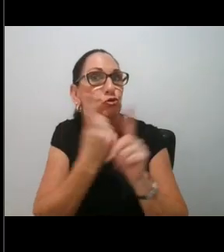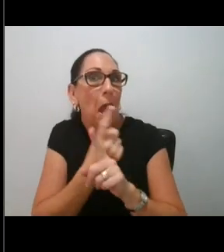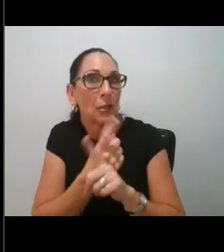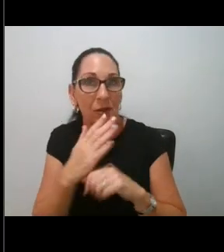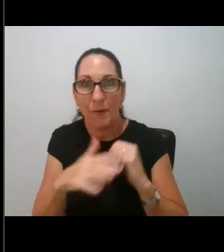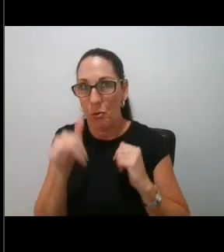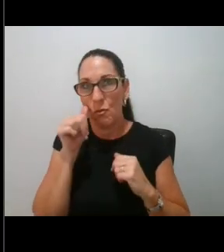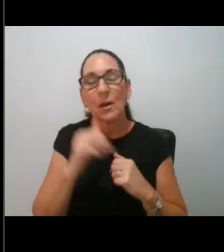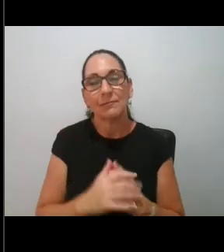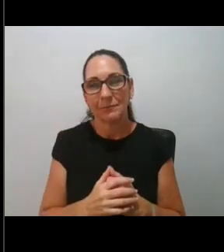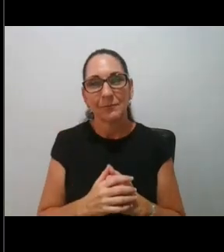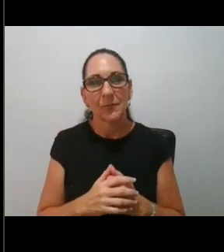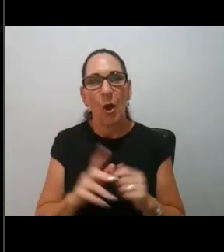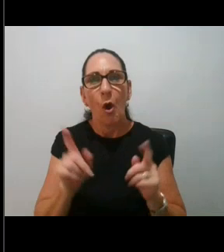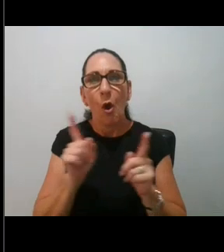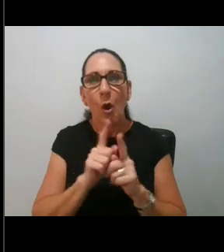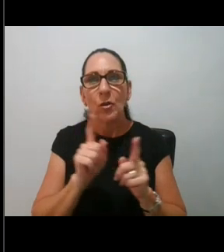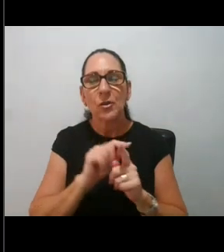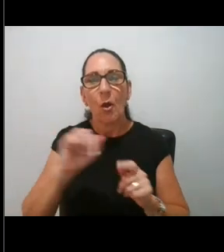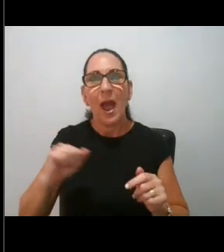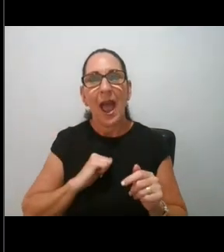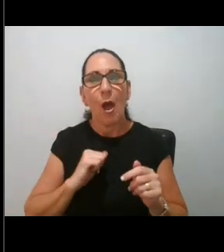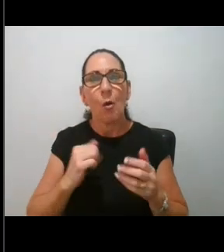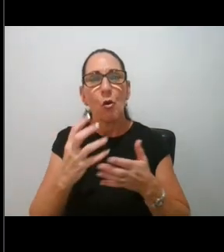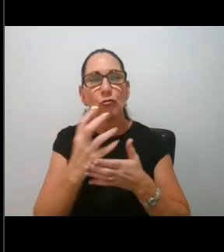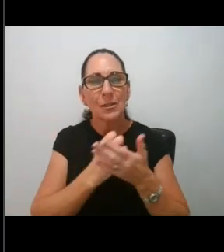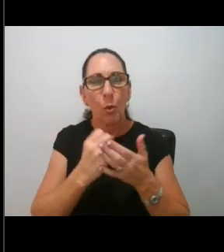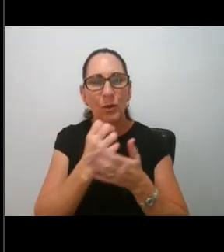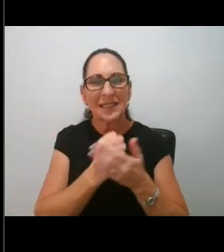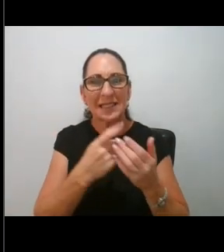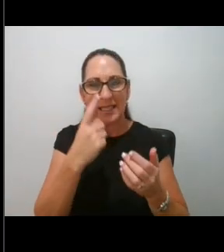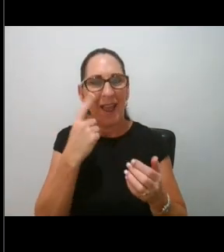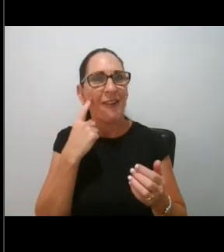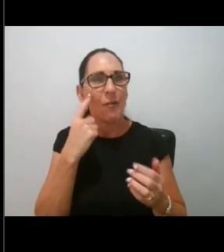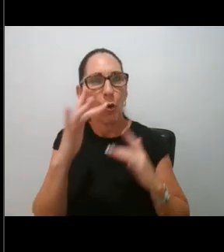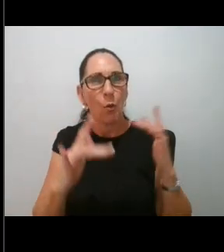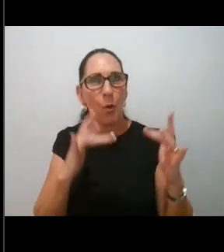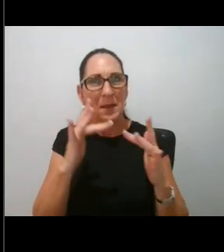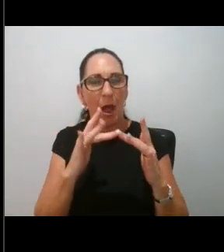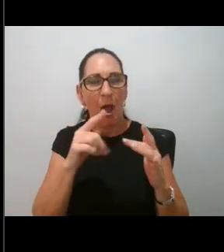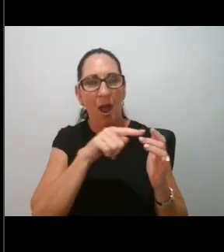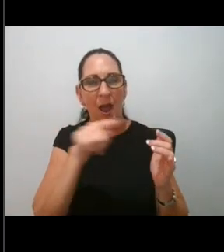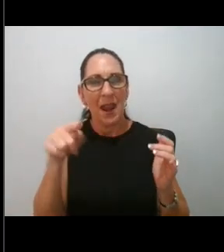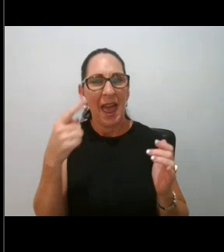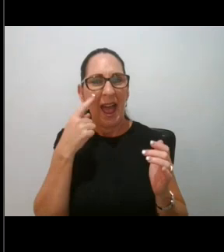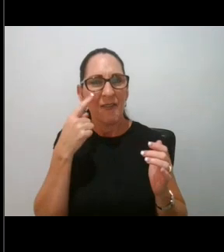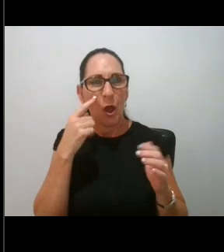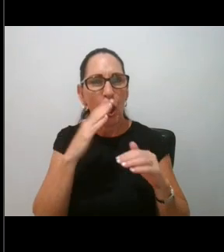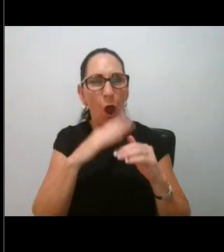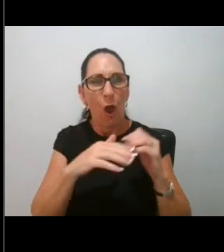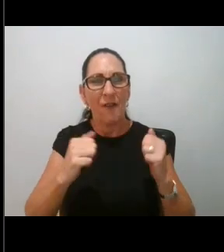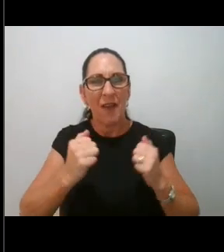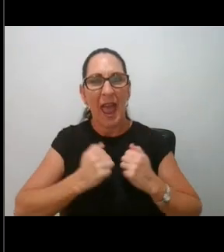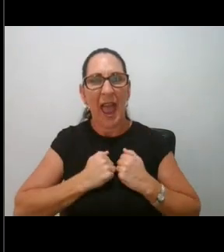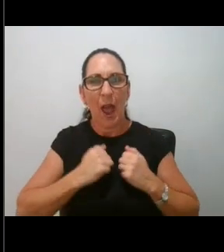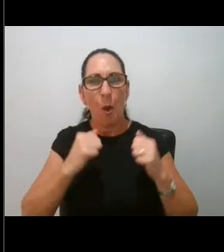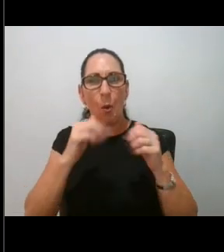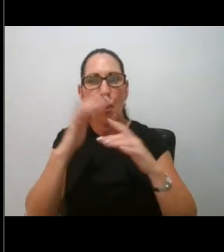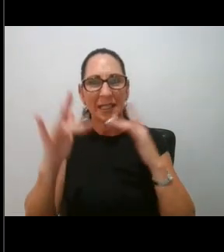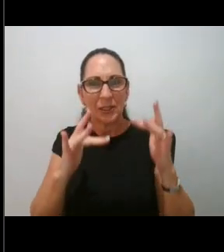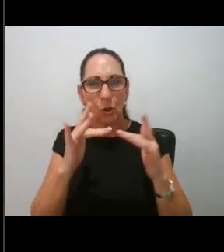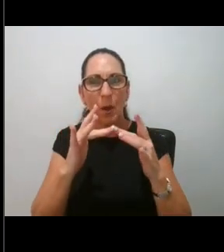information about our CLE resources on the Legal Aid website. You can go to the CLE page and find out more about upcoming webinars and other resources we